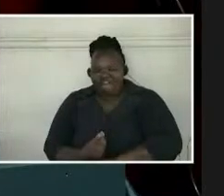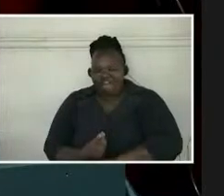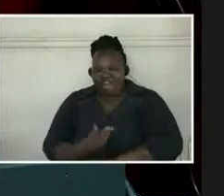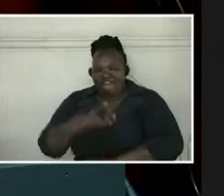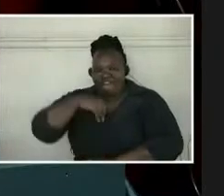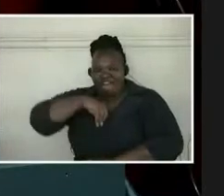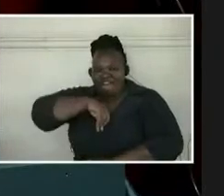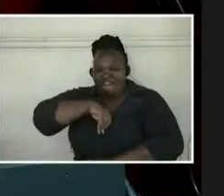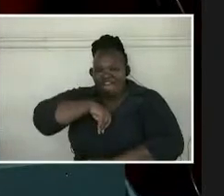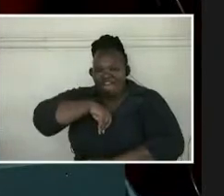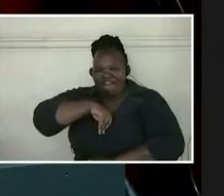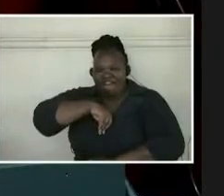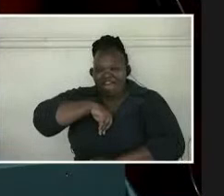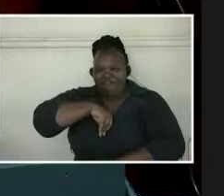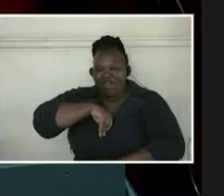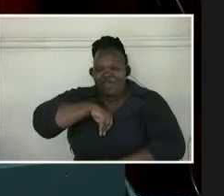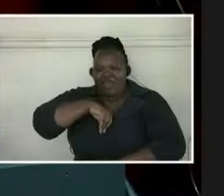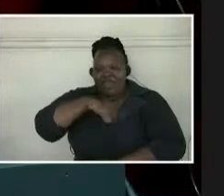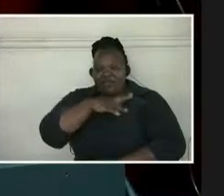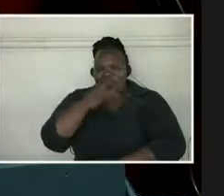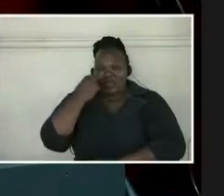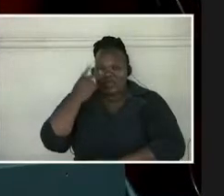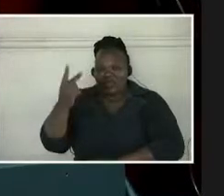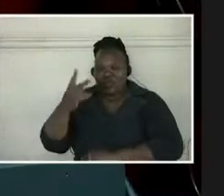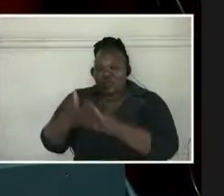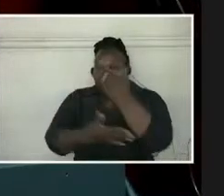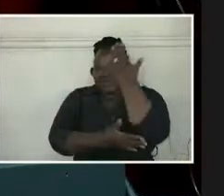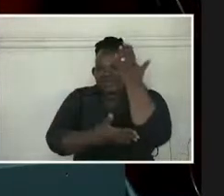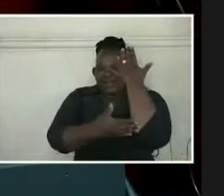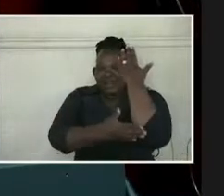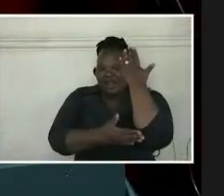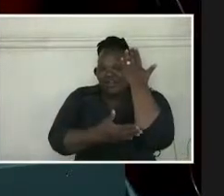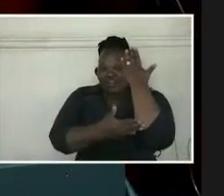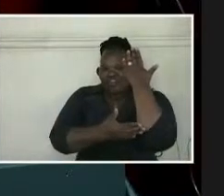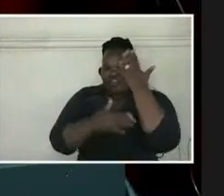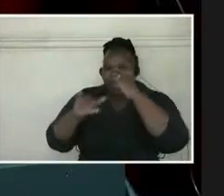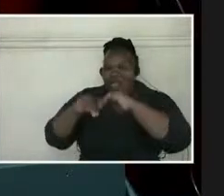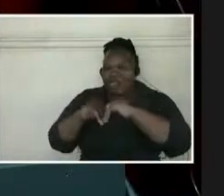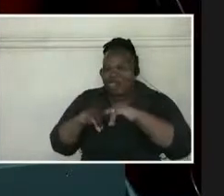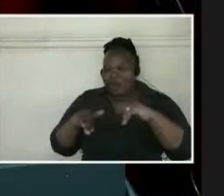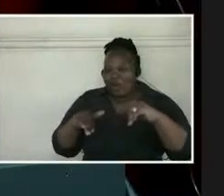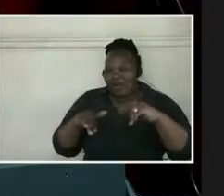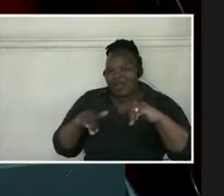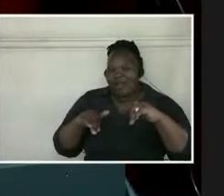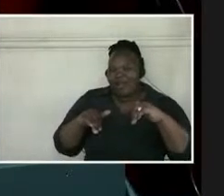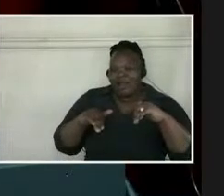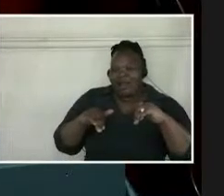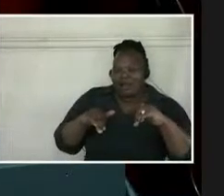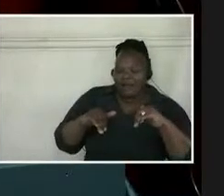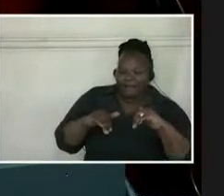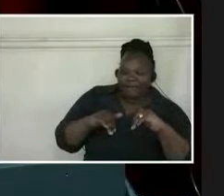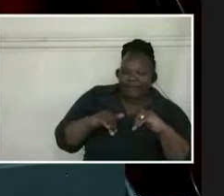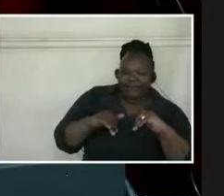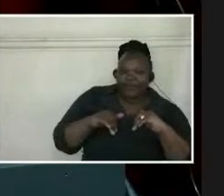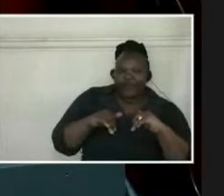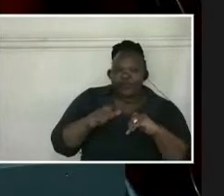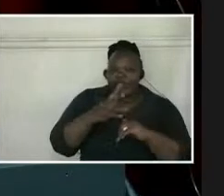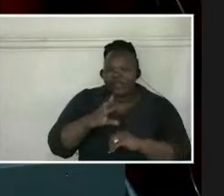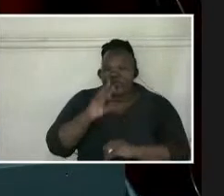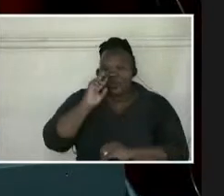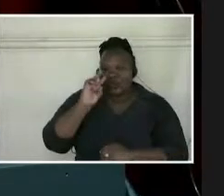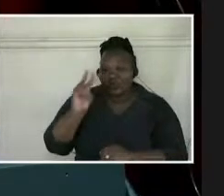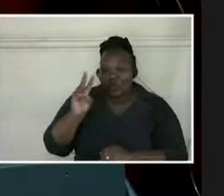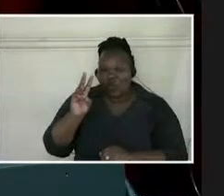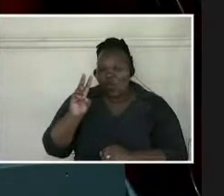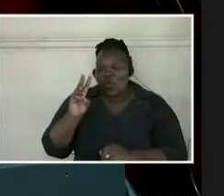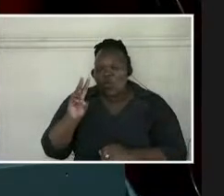in our hearts as we saw our country tear itself apart in a terrible conflict and as we saw it